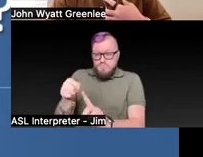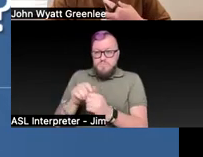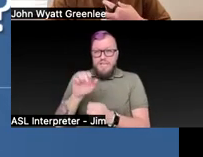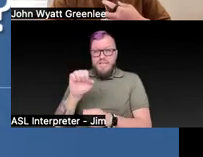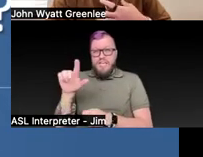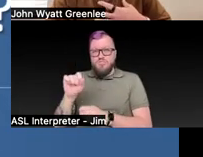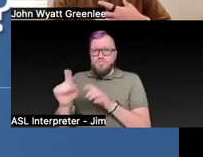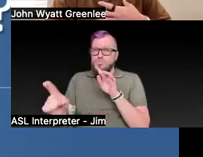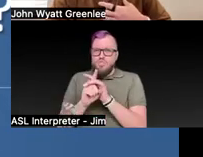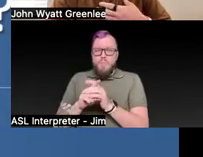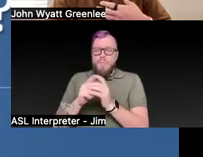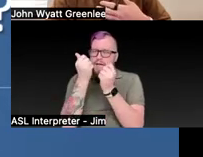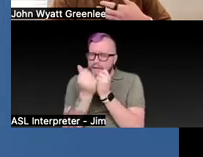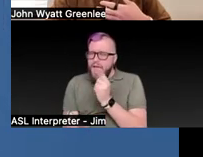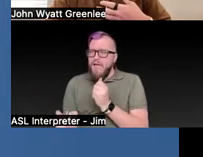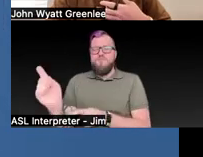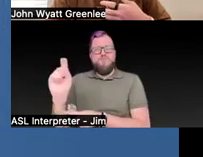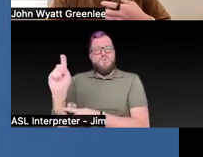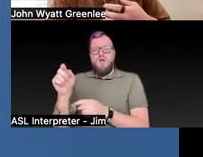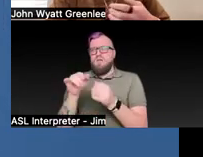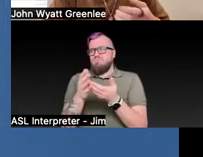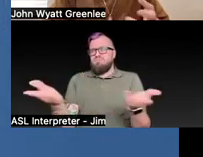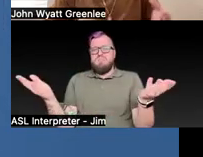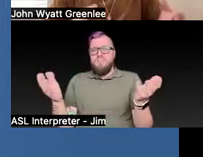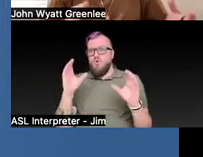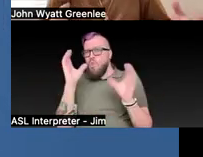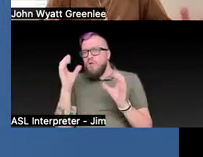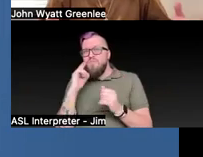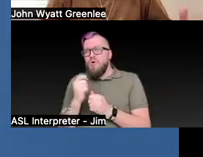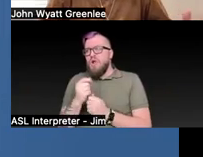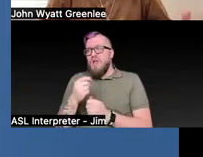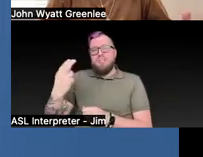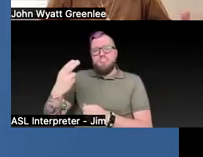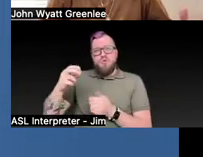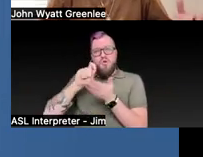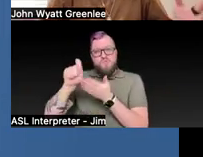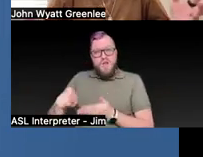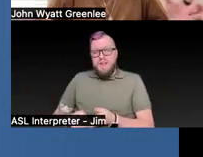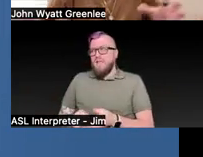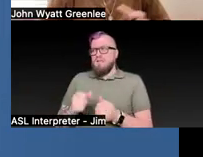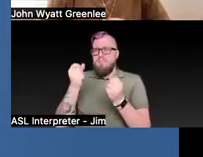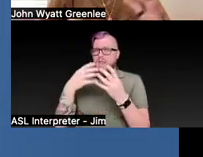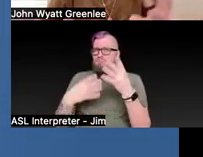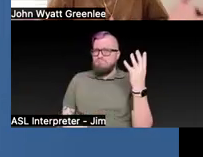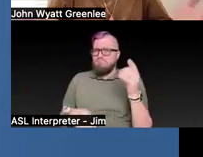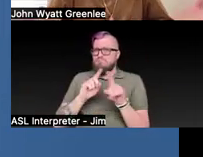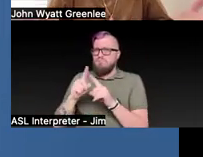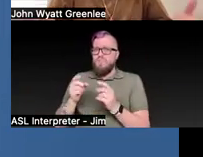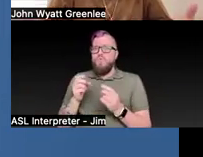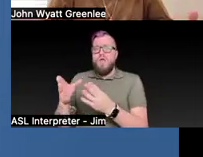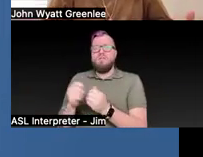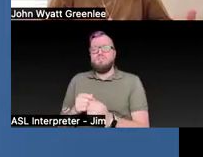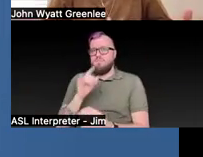in medieval English history if you're looking for them. And they do it in a whole bunch of ways. So one of the things that I find